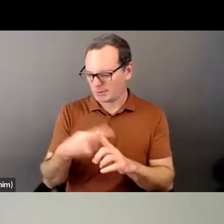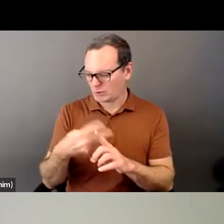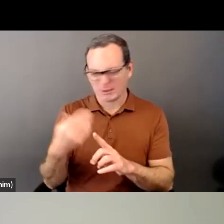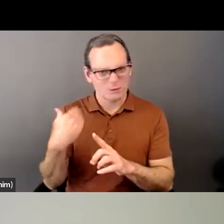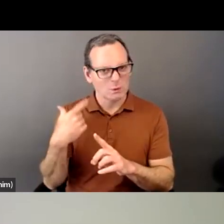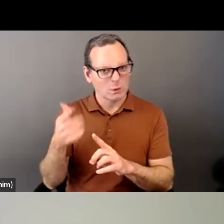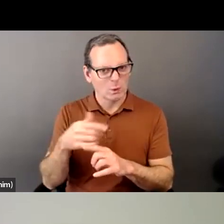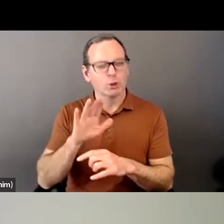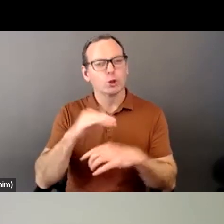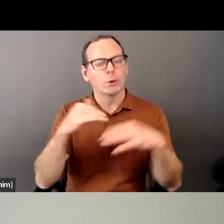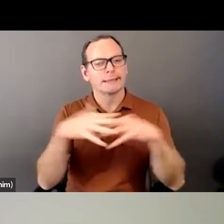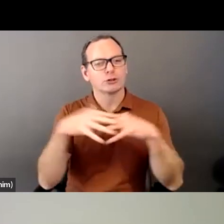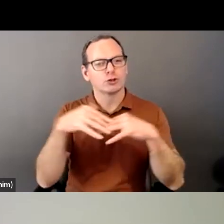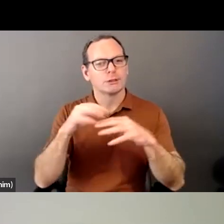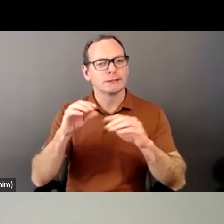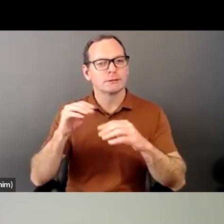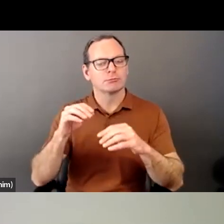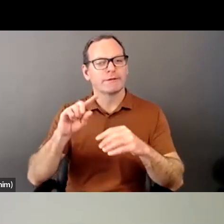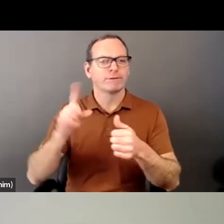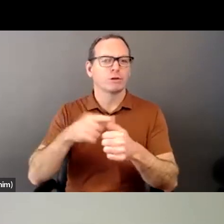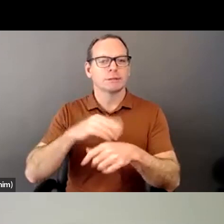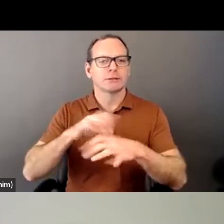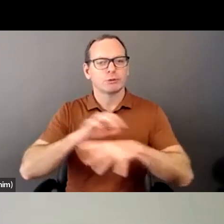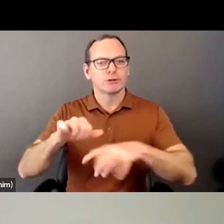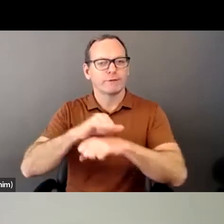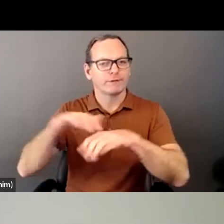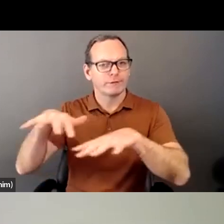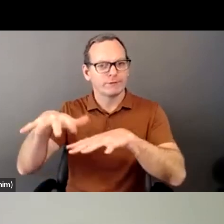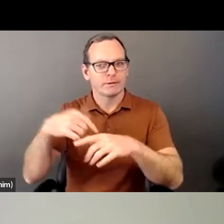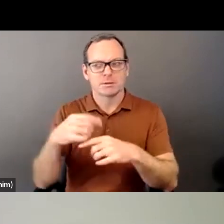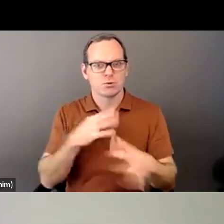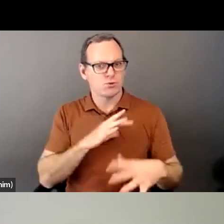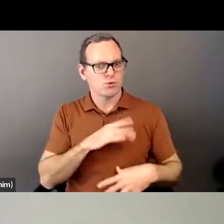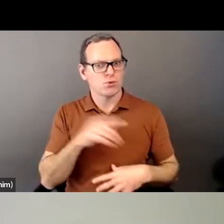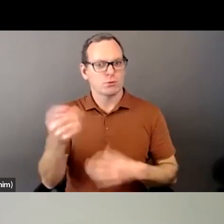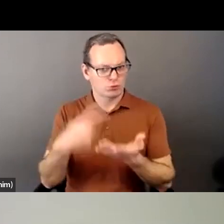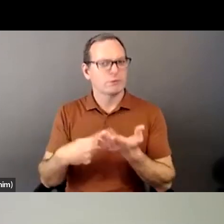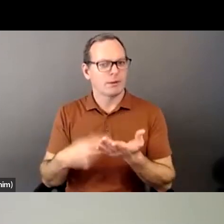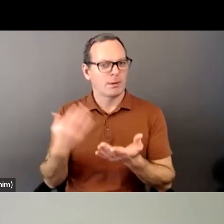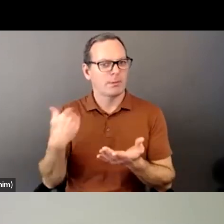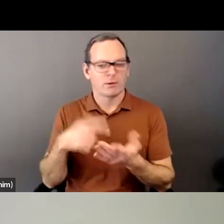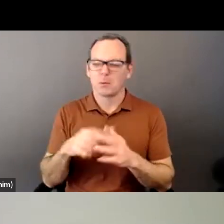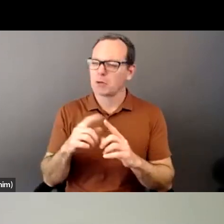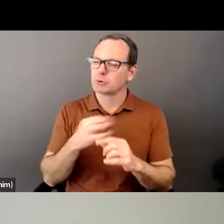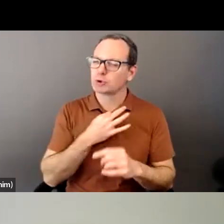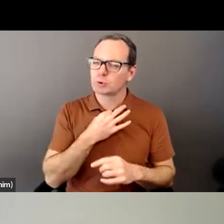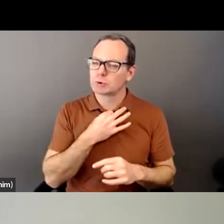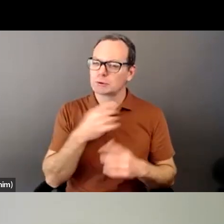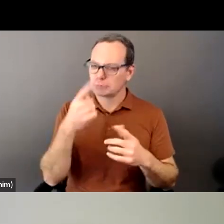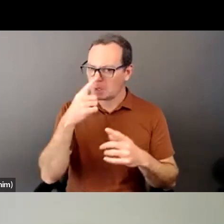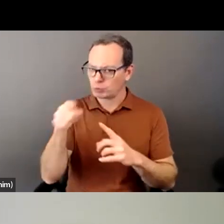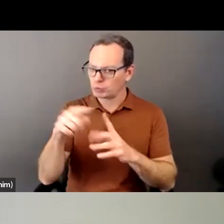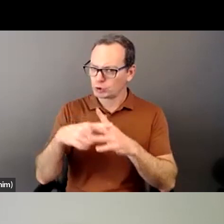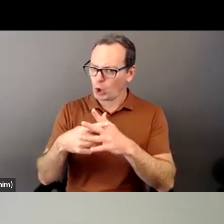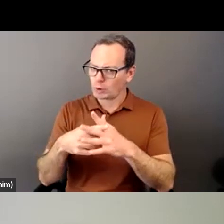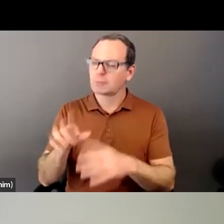on paper. It's a whole other thing, kind of like being in person and seeing it all right in front of your face. So I want to